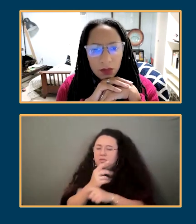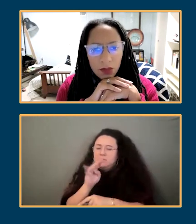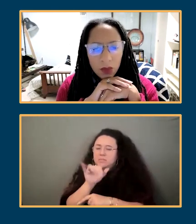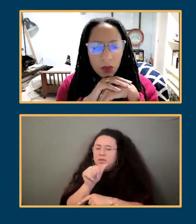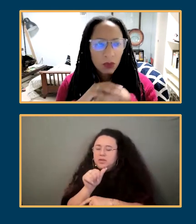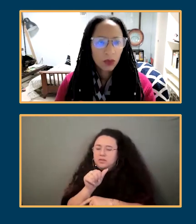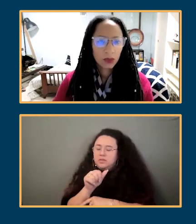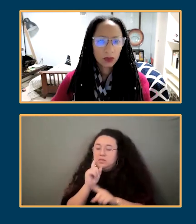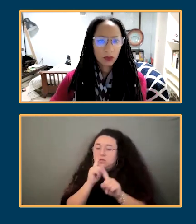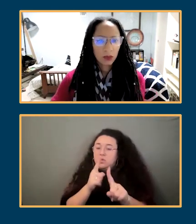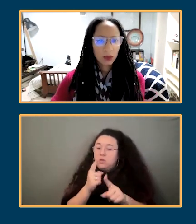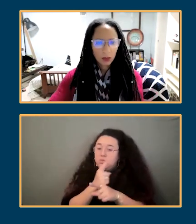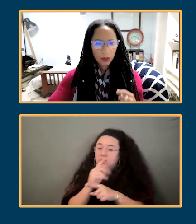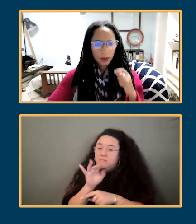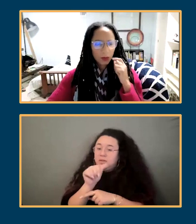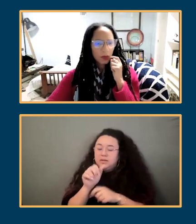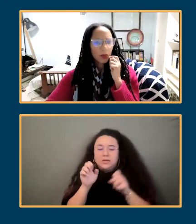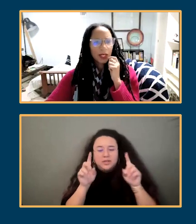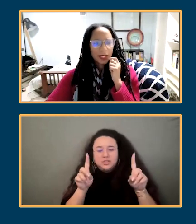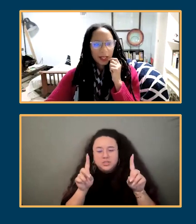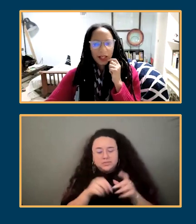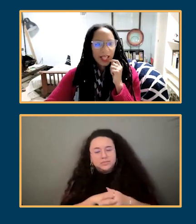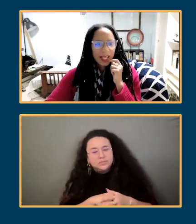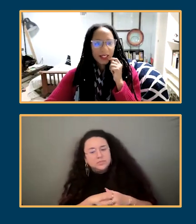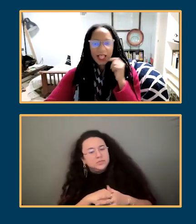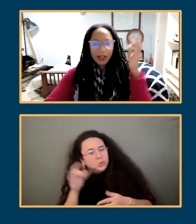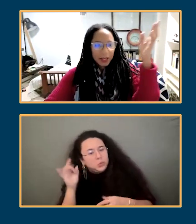educate. Oh, oh, oh.